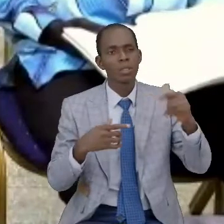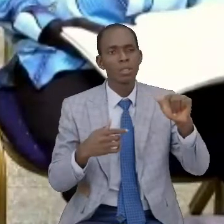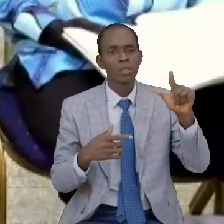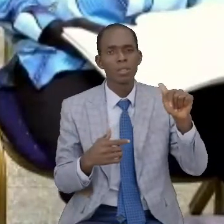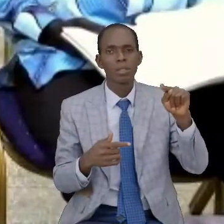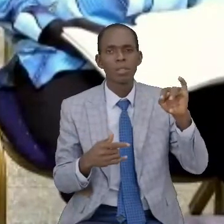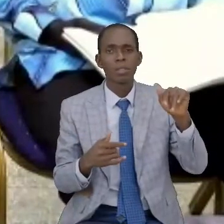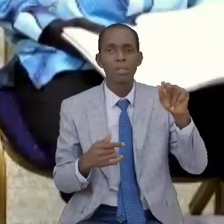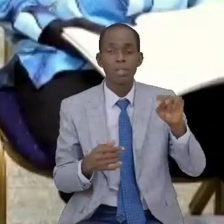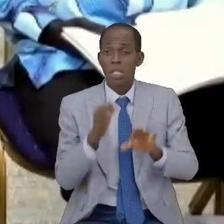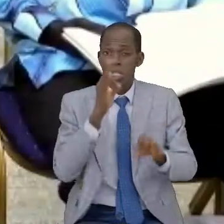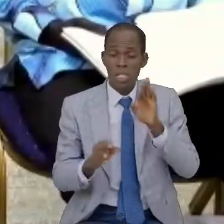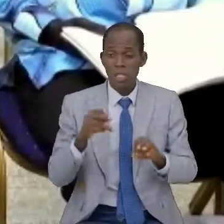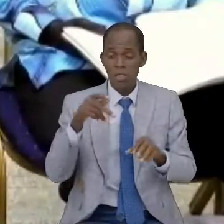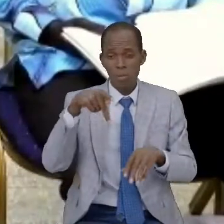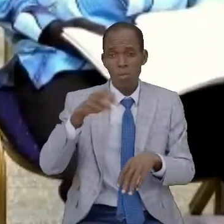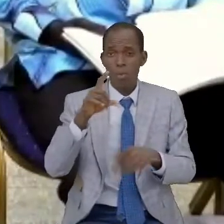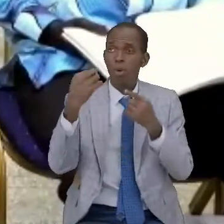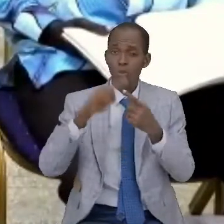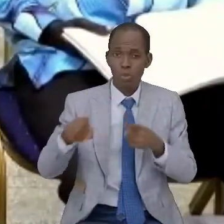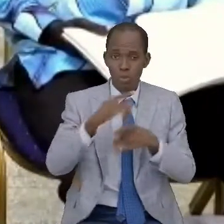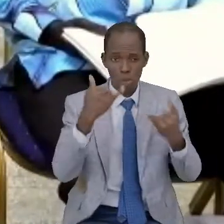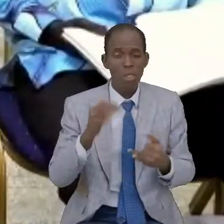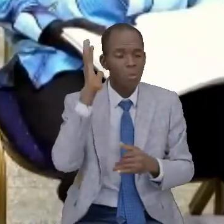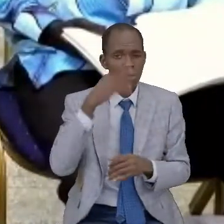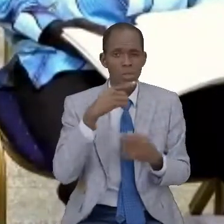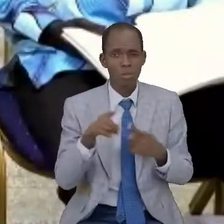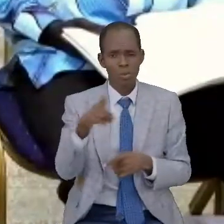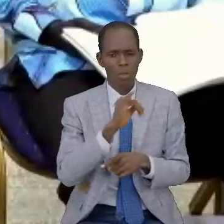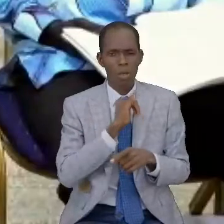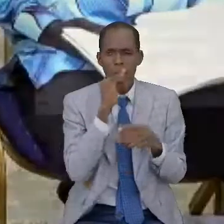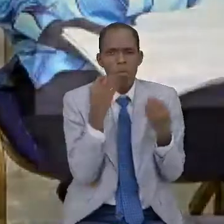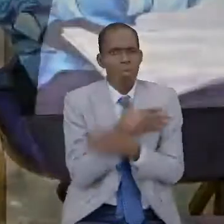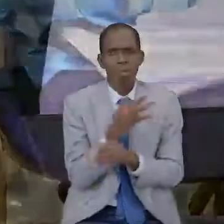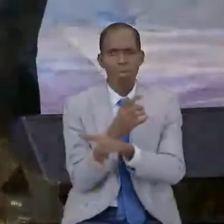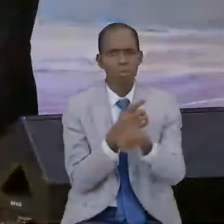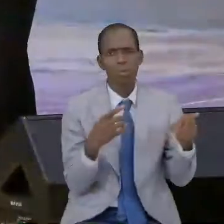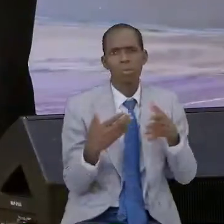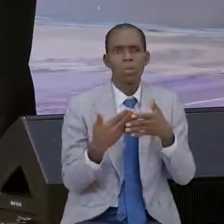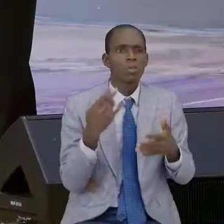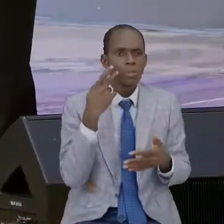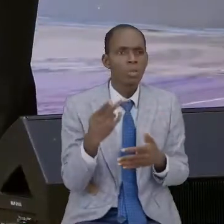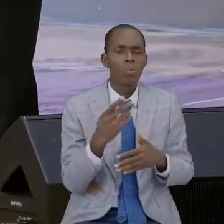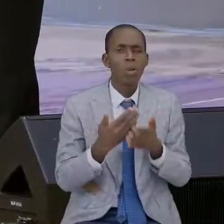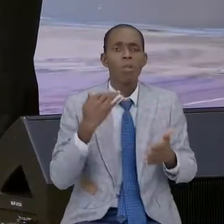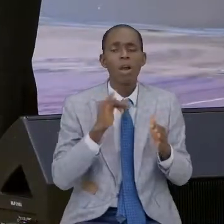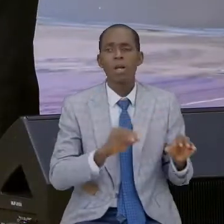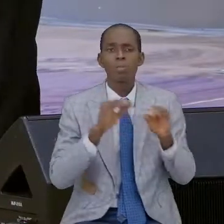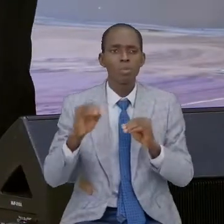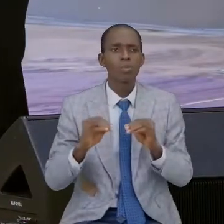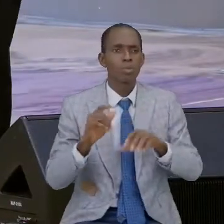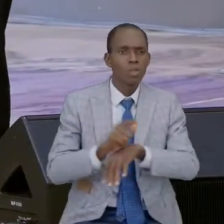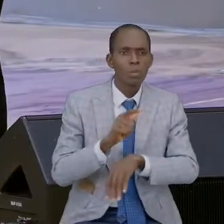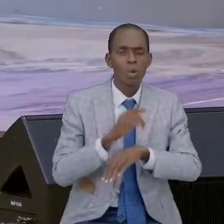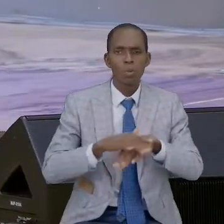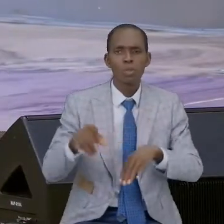were to come to you today, he will say, I'm afraid of you, lest I bestowed upon you labor in vain.